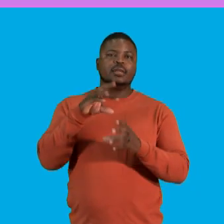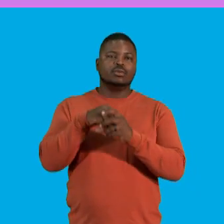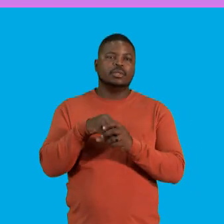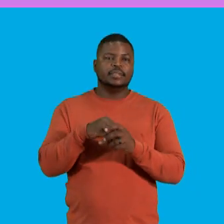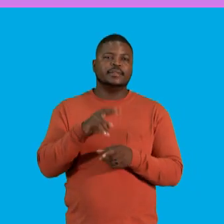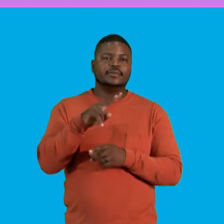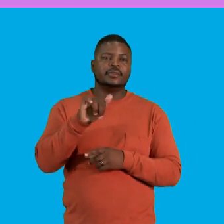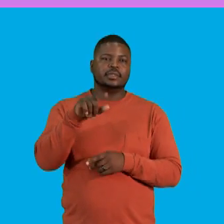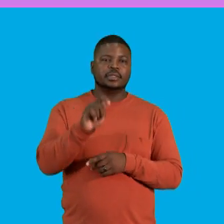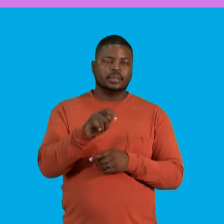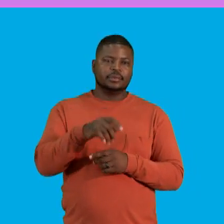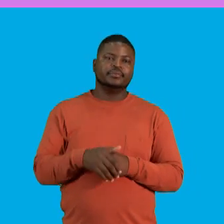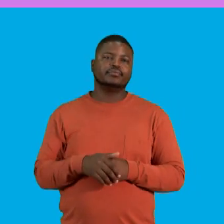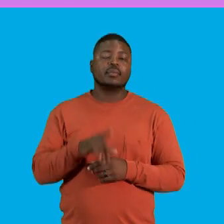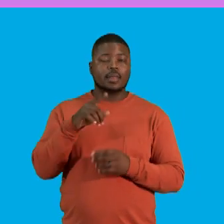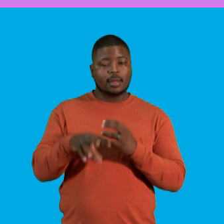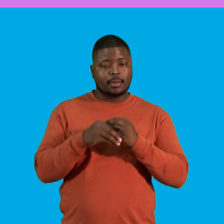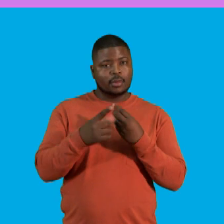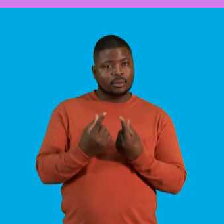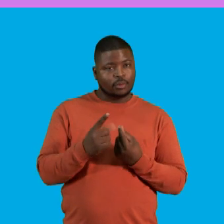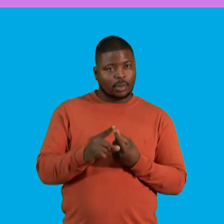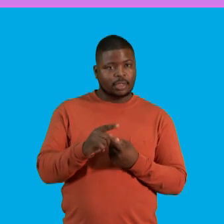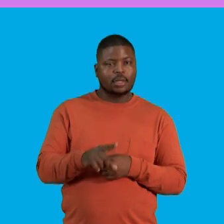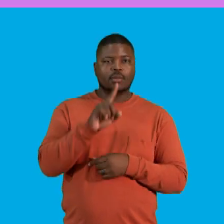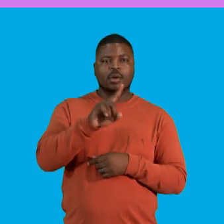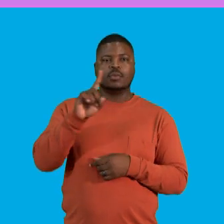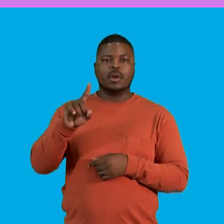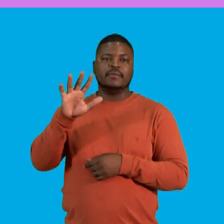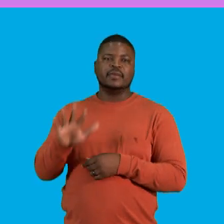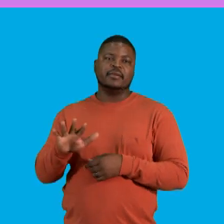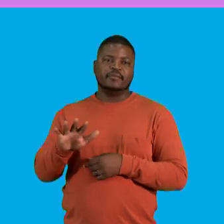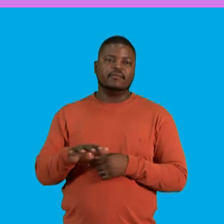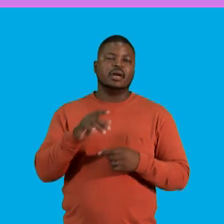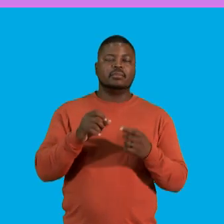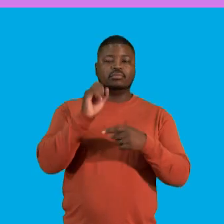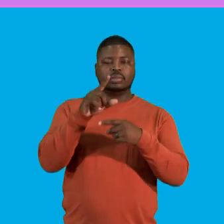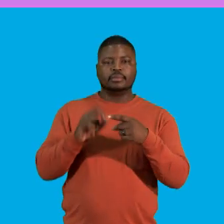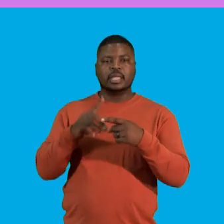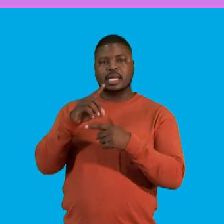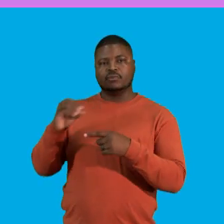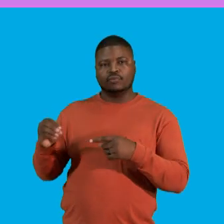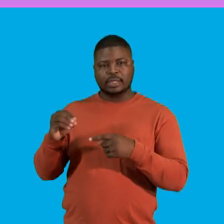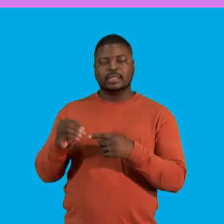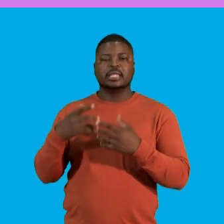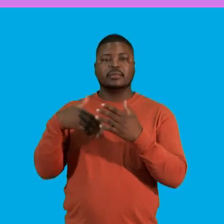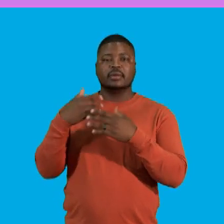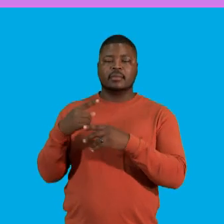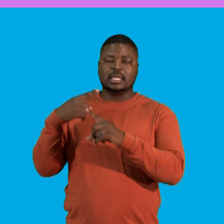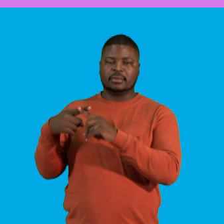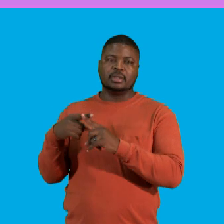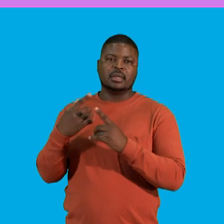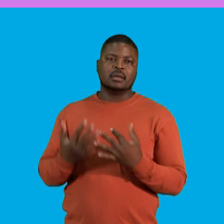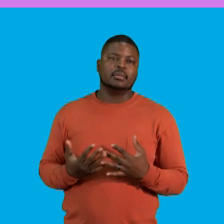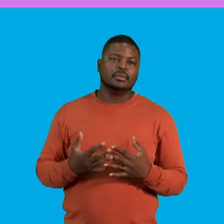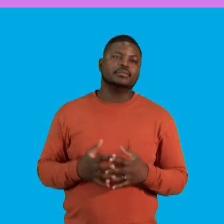So when we include VAT, we say 115 over 100, which is equals to, then we do the